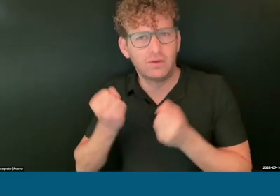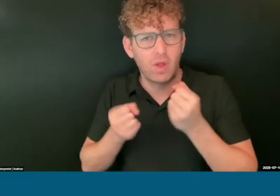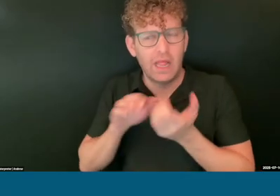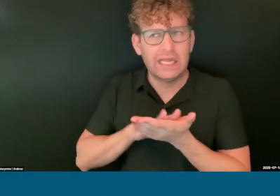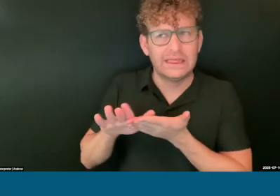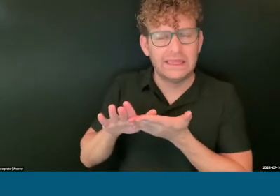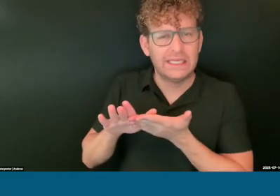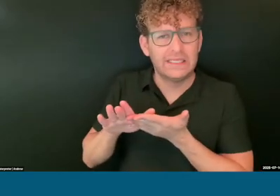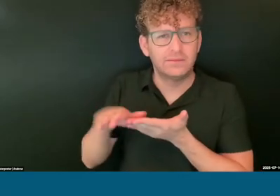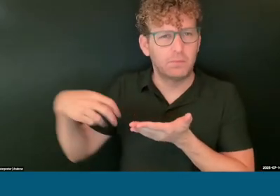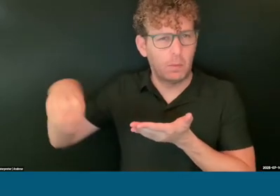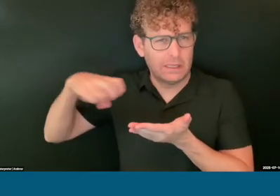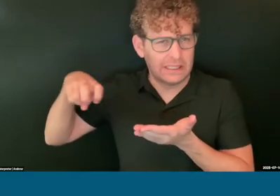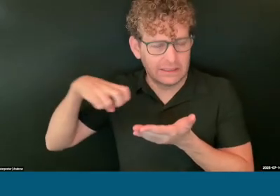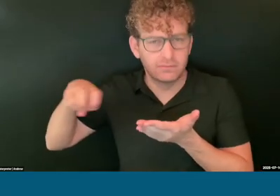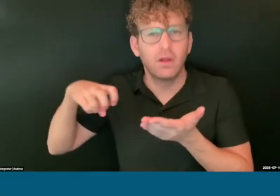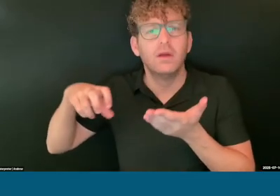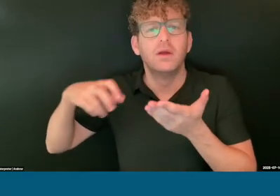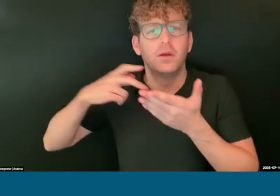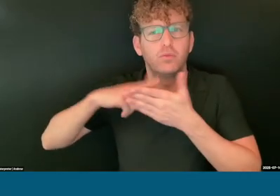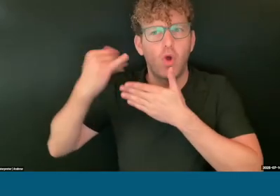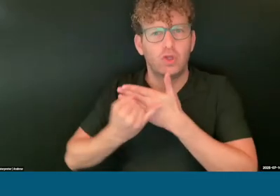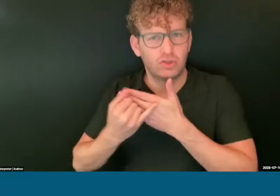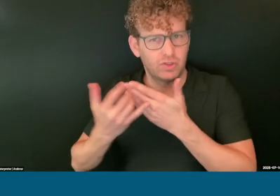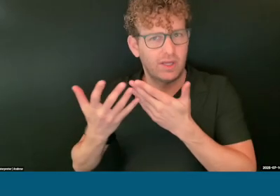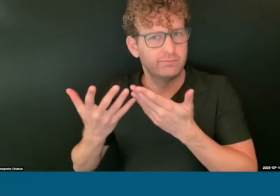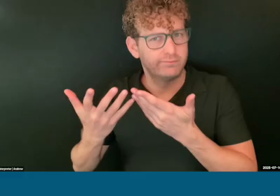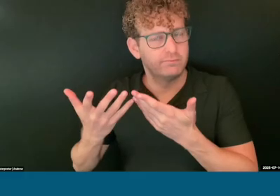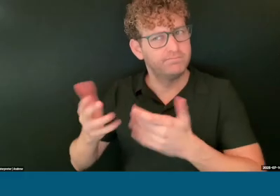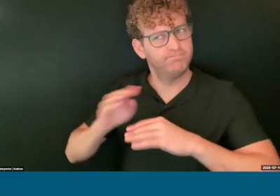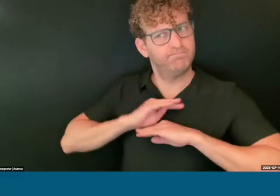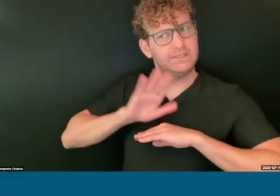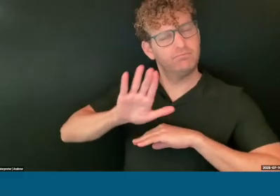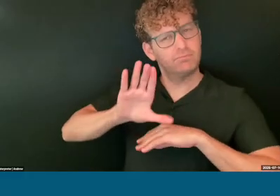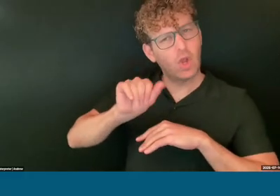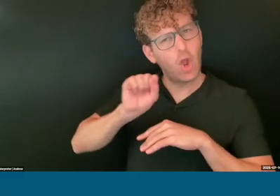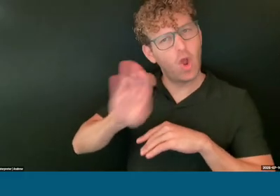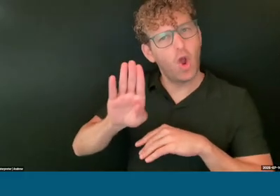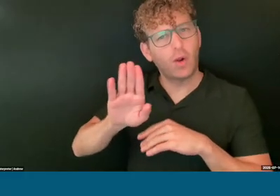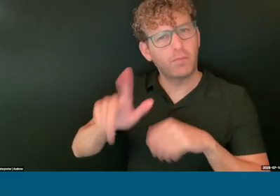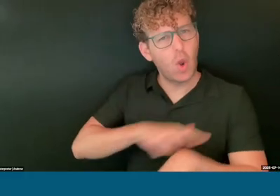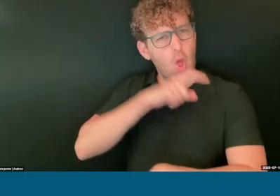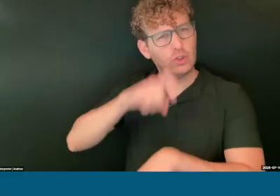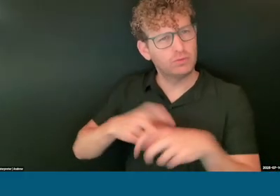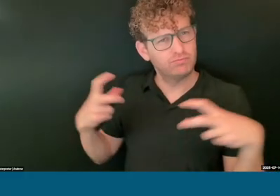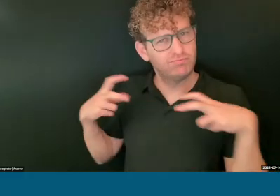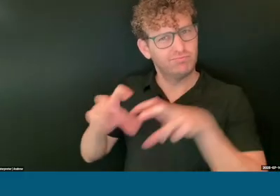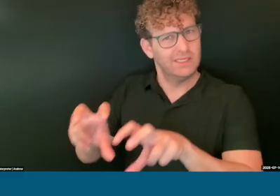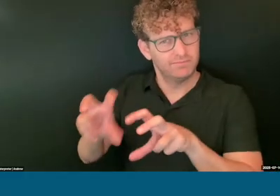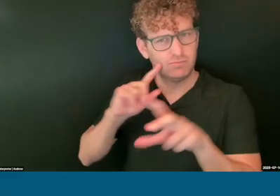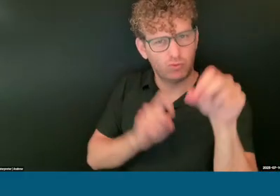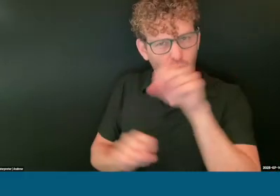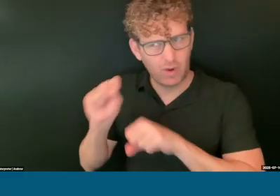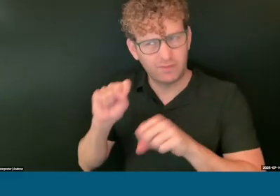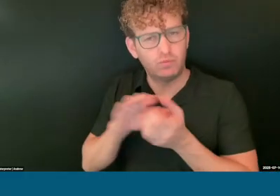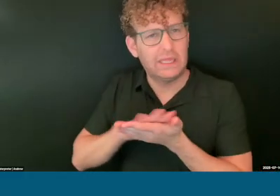investment strategy for clean transportation incentives funding for both light-duty vehicle purchase incentives and